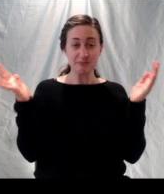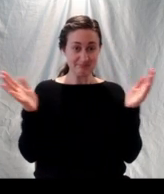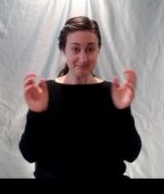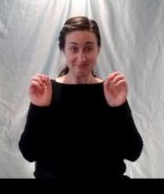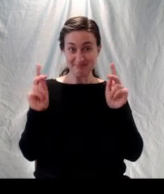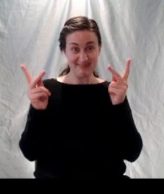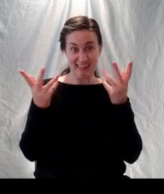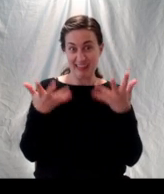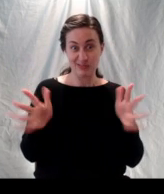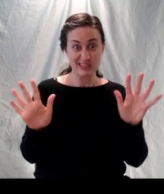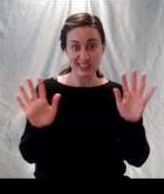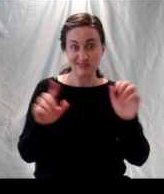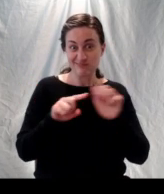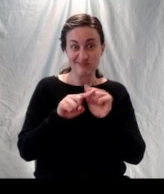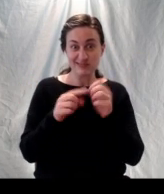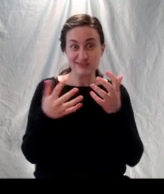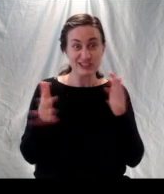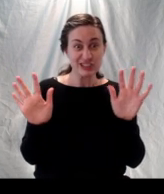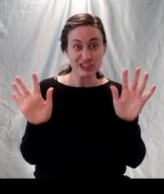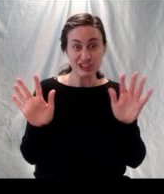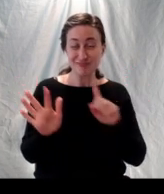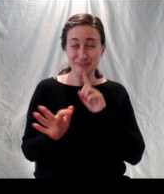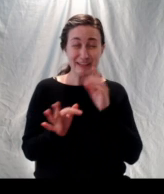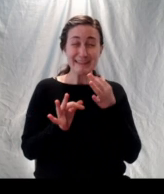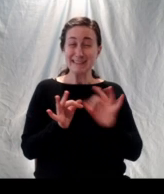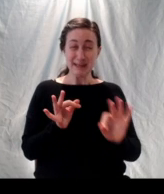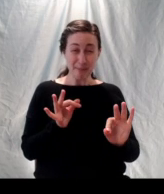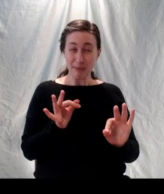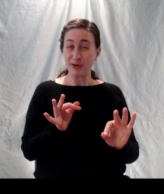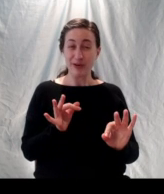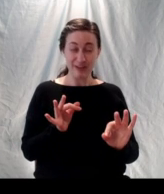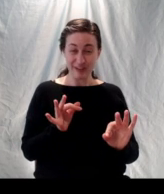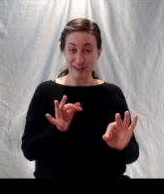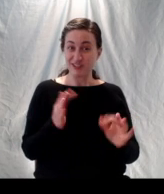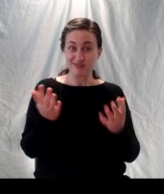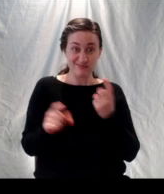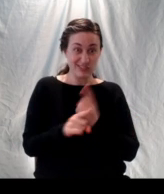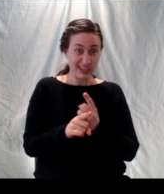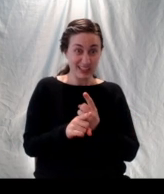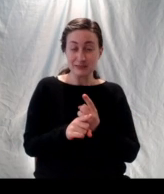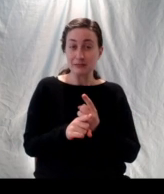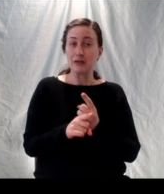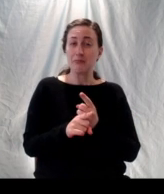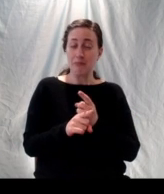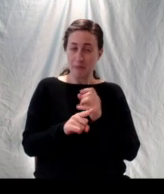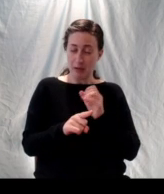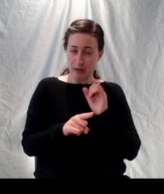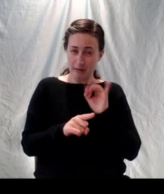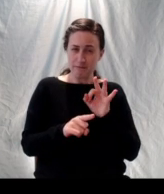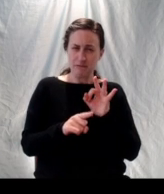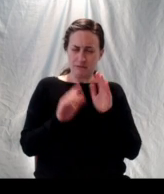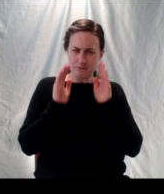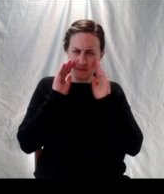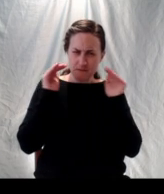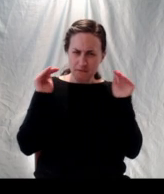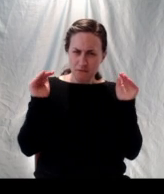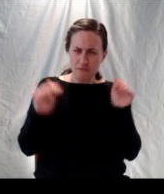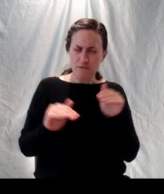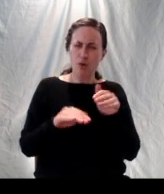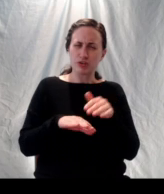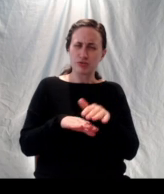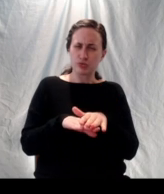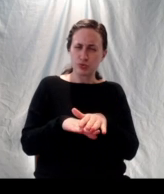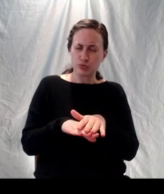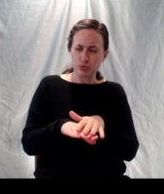really focusing on slowing down, on focusing your mind on those 5 senses, on the here and now,